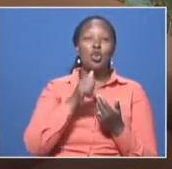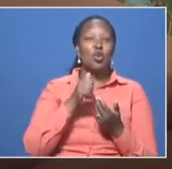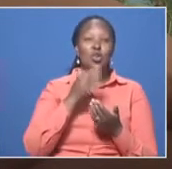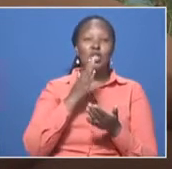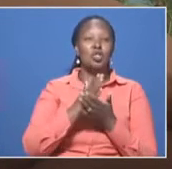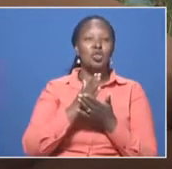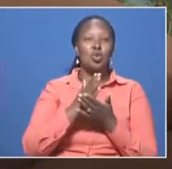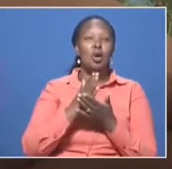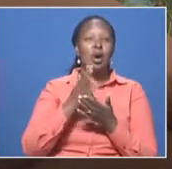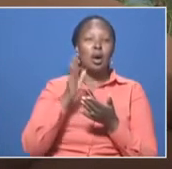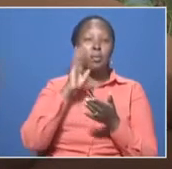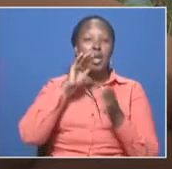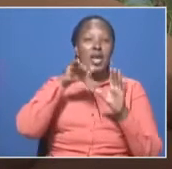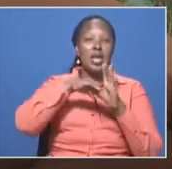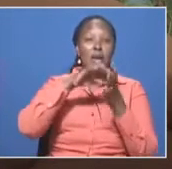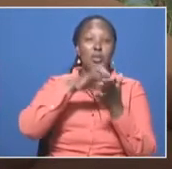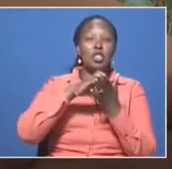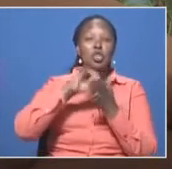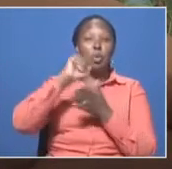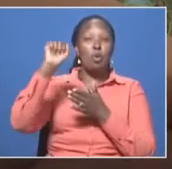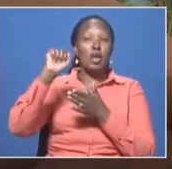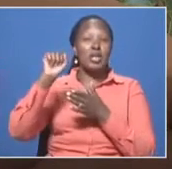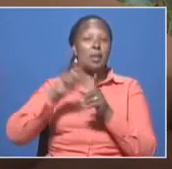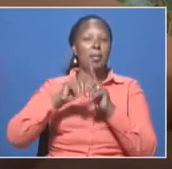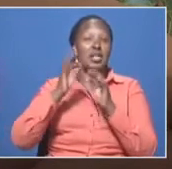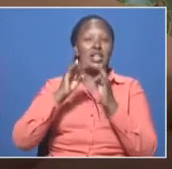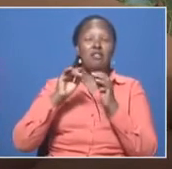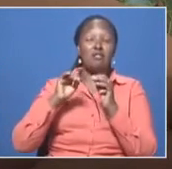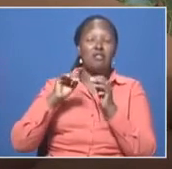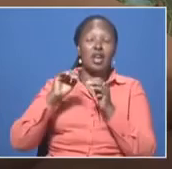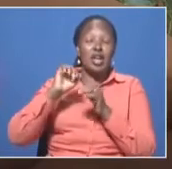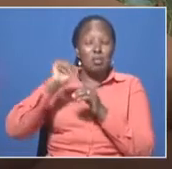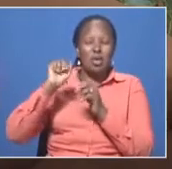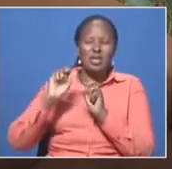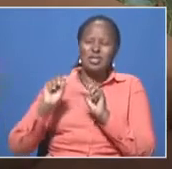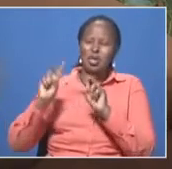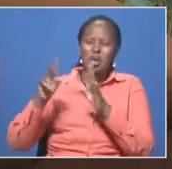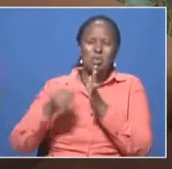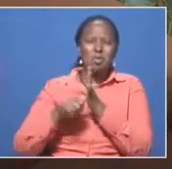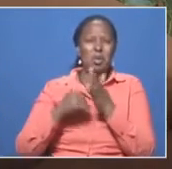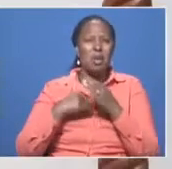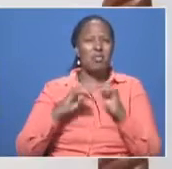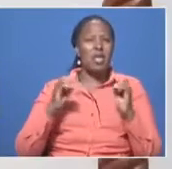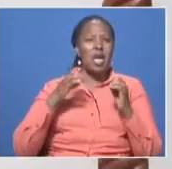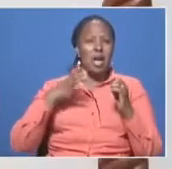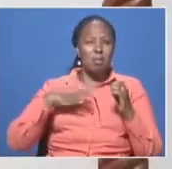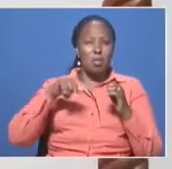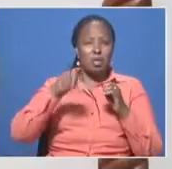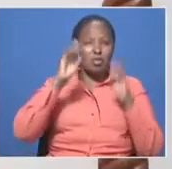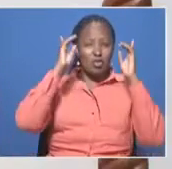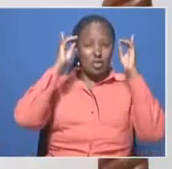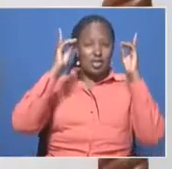a political space, but if it is, then so be it. Let the people decide.